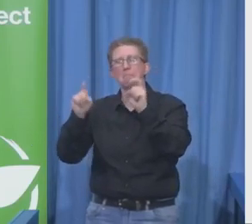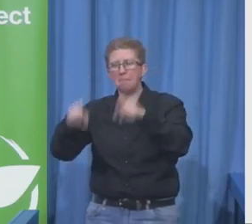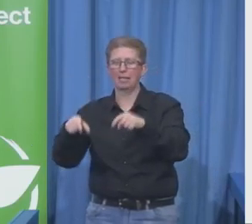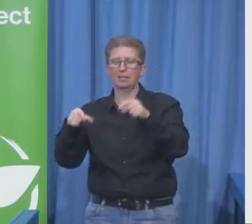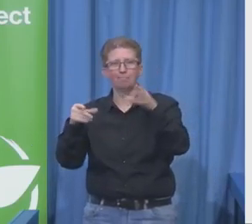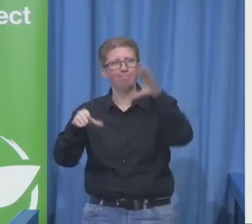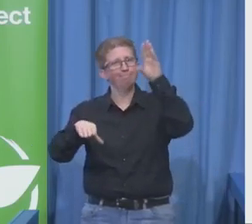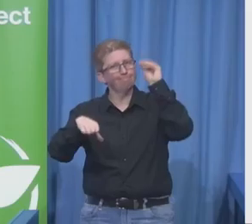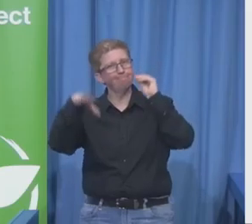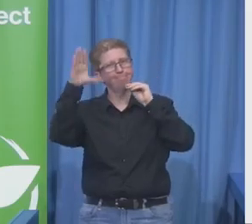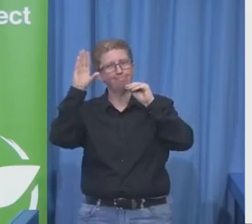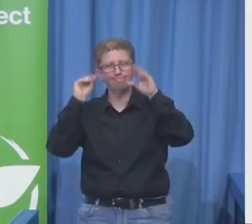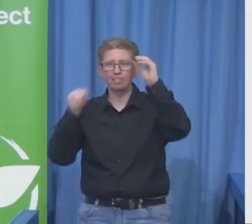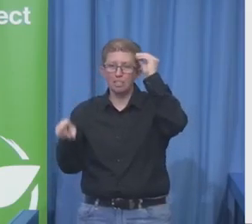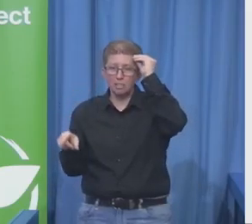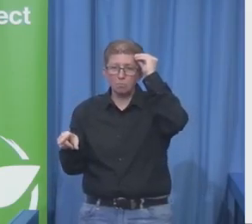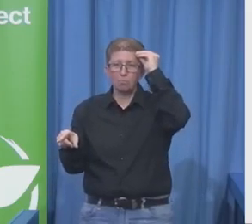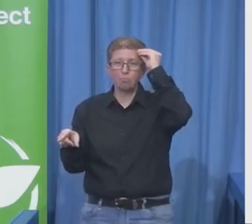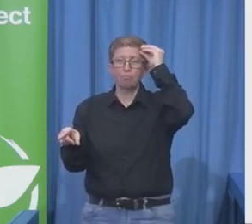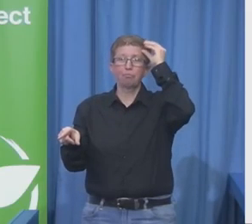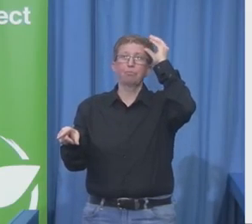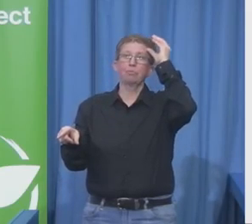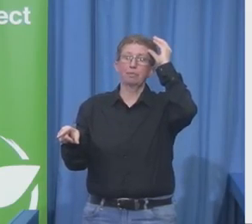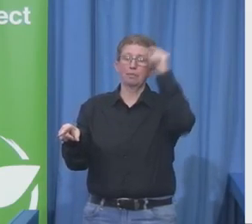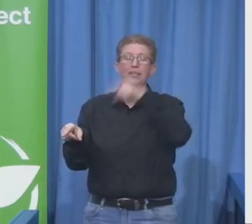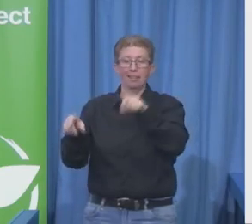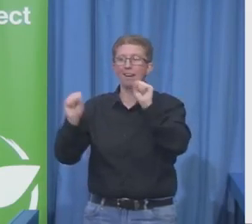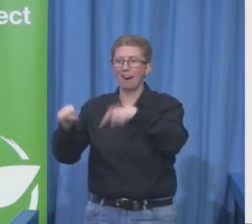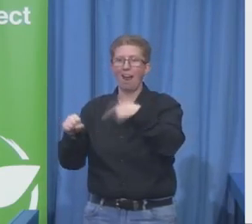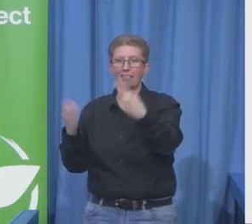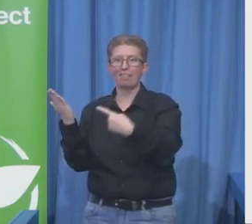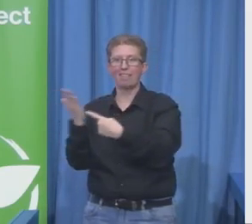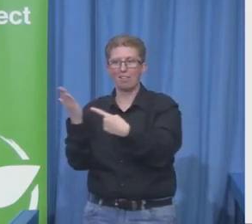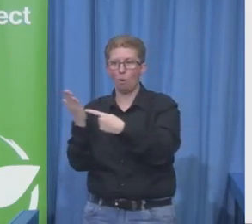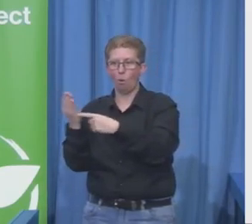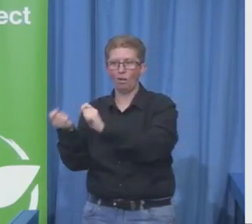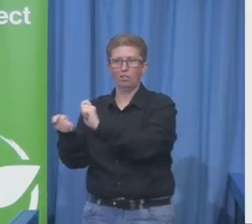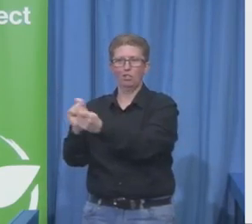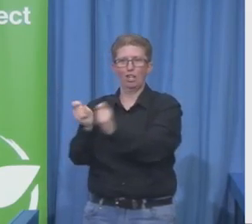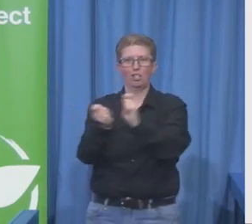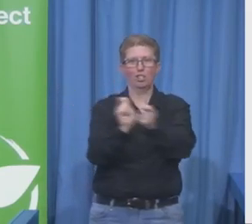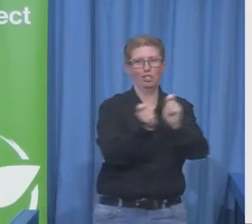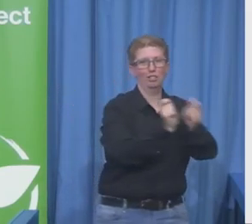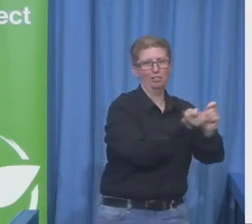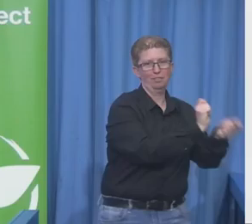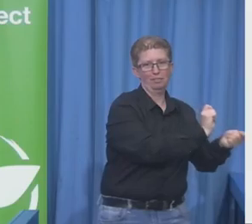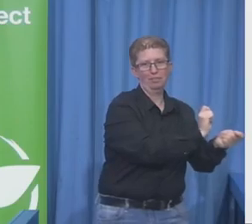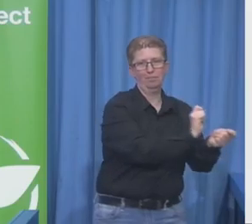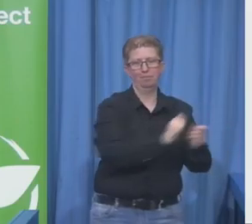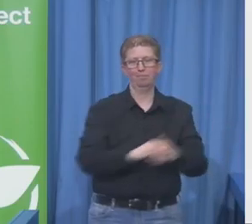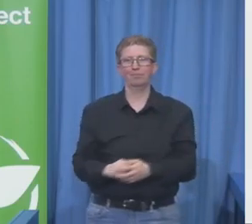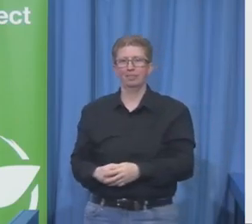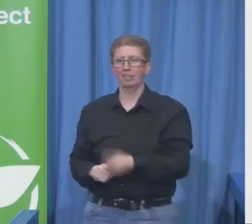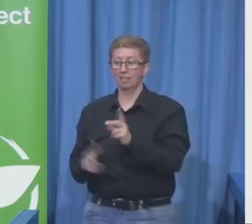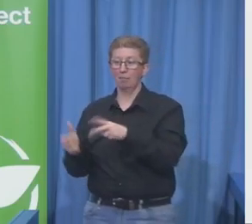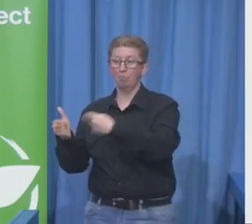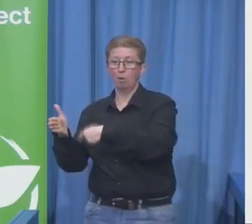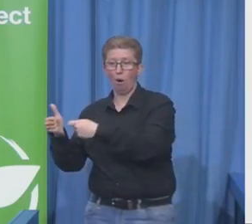that we've looked at to bring neurodiversity to that project, whereas in a lot of other countries it's fundamentally a